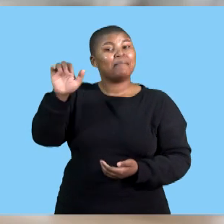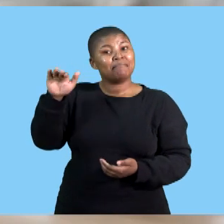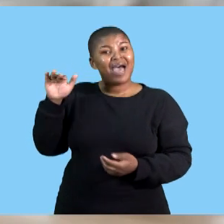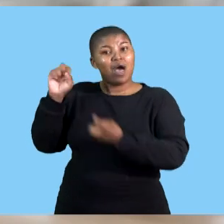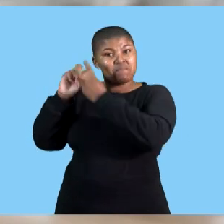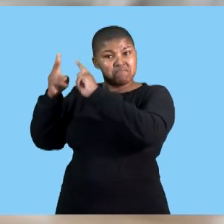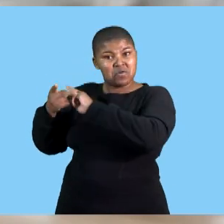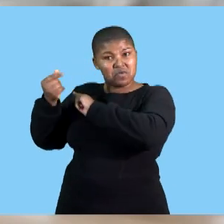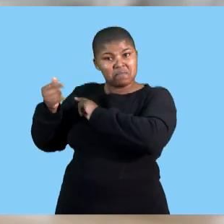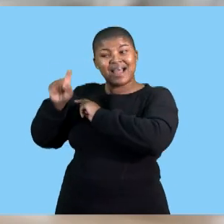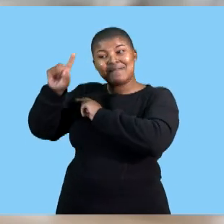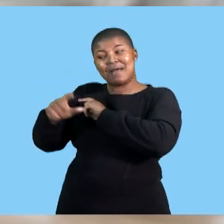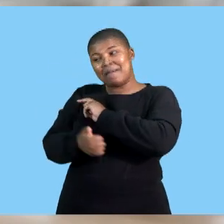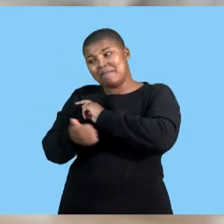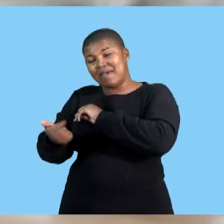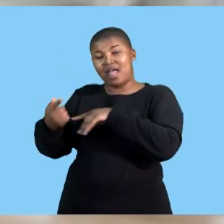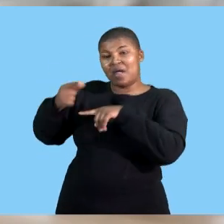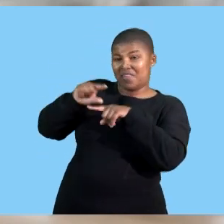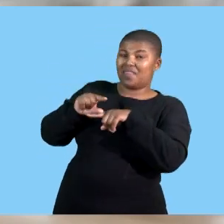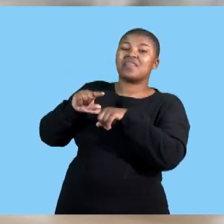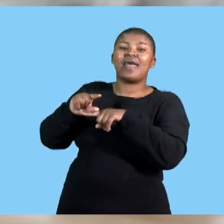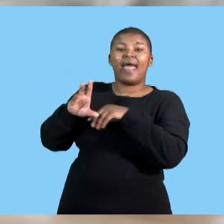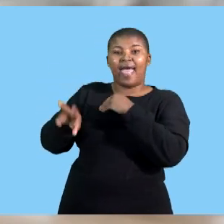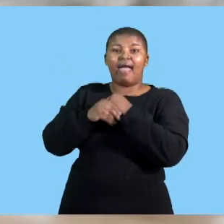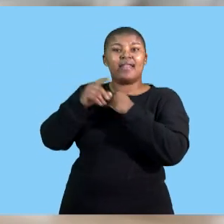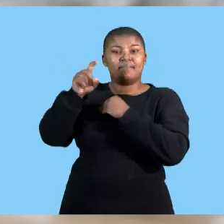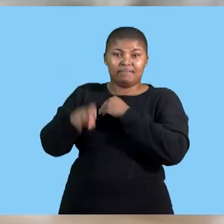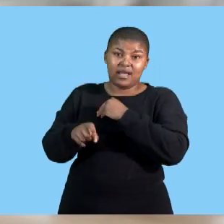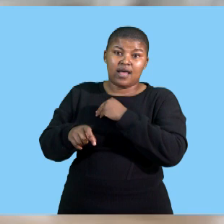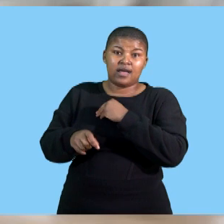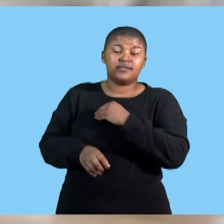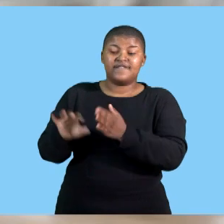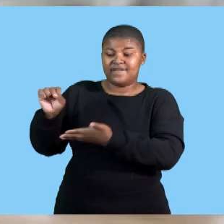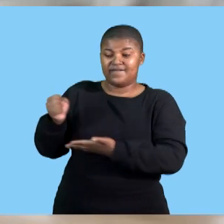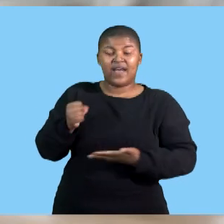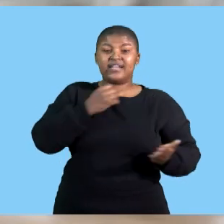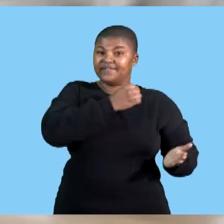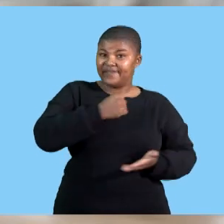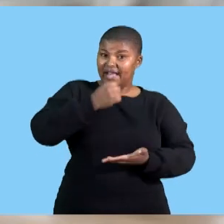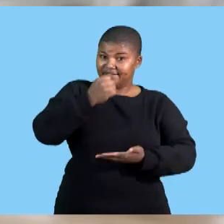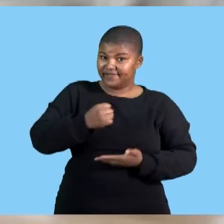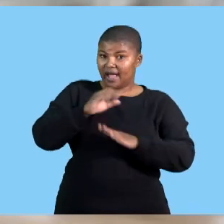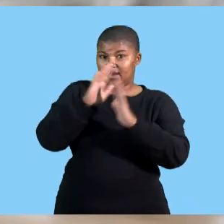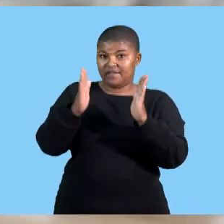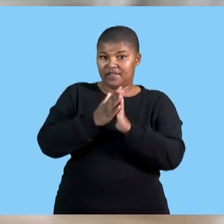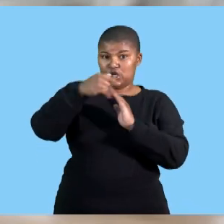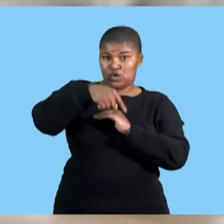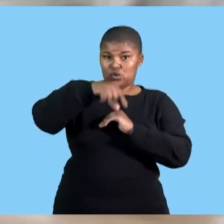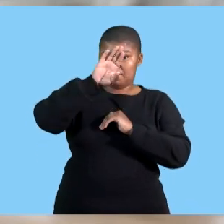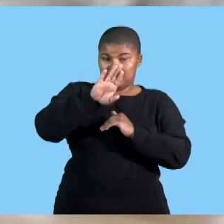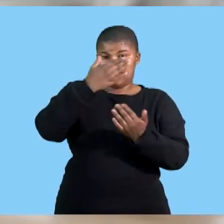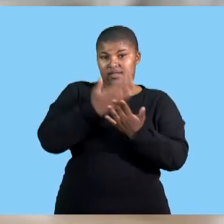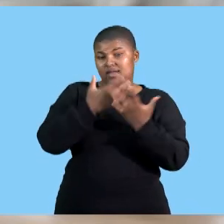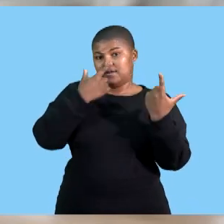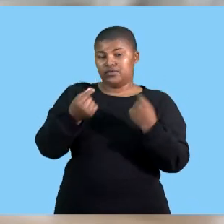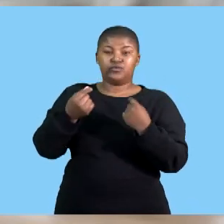an interest that will be charged on them. So these are the sources of funding that QB can consider rather than